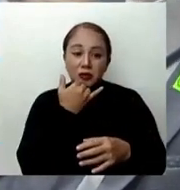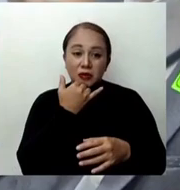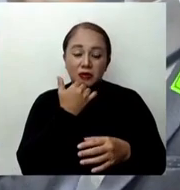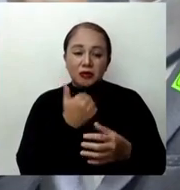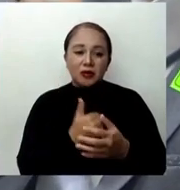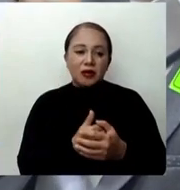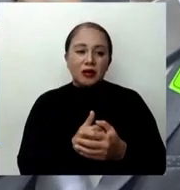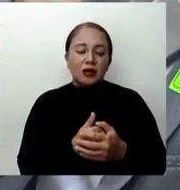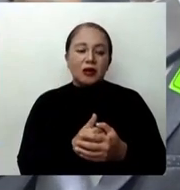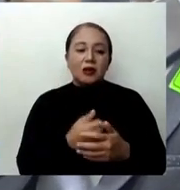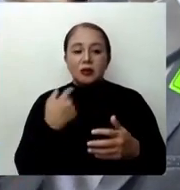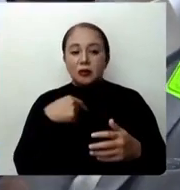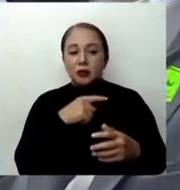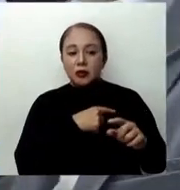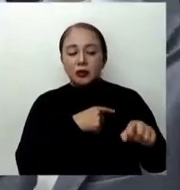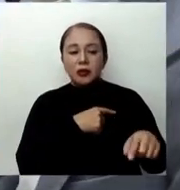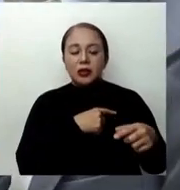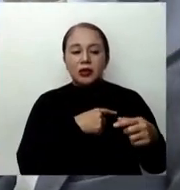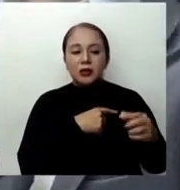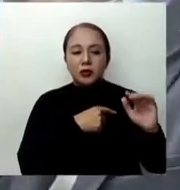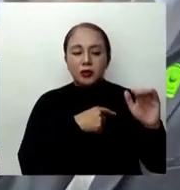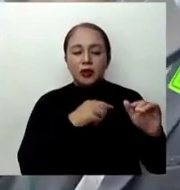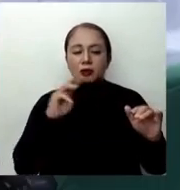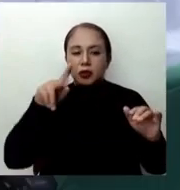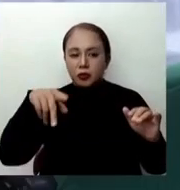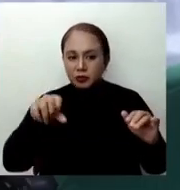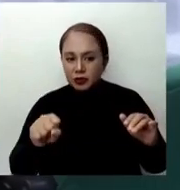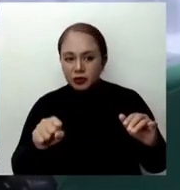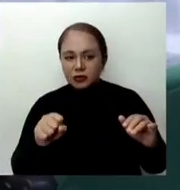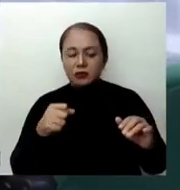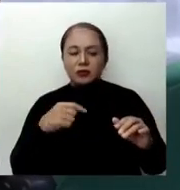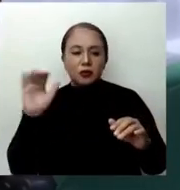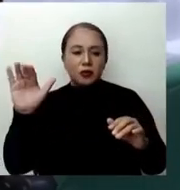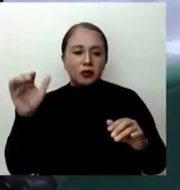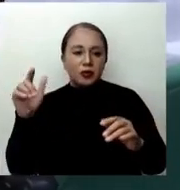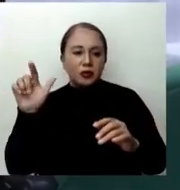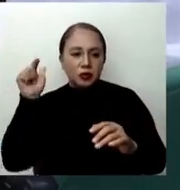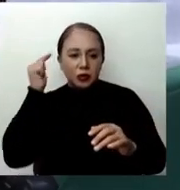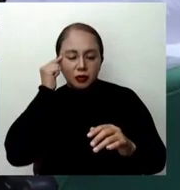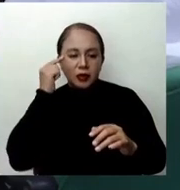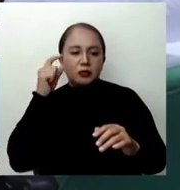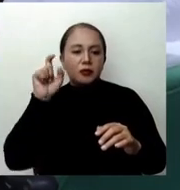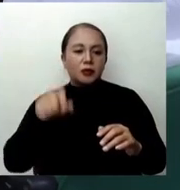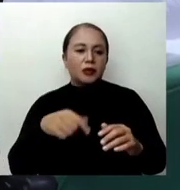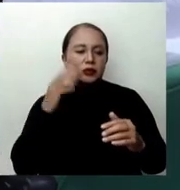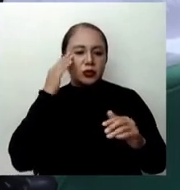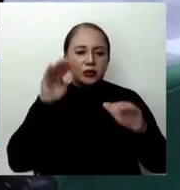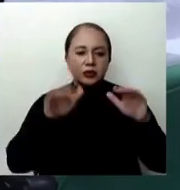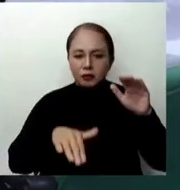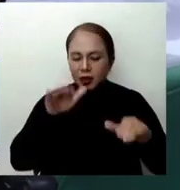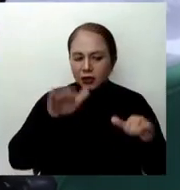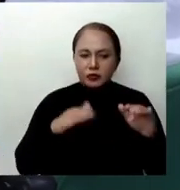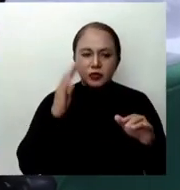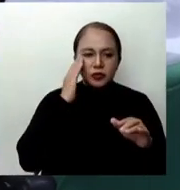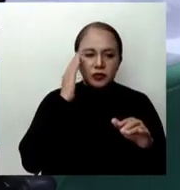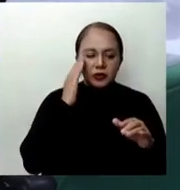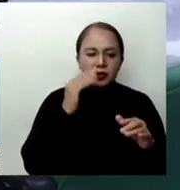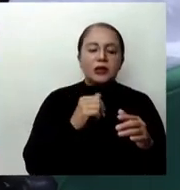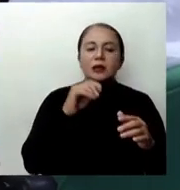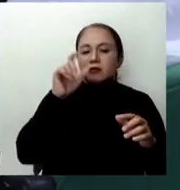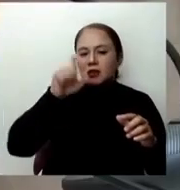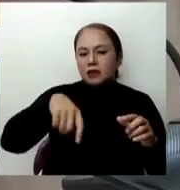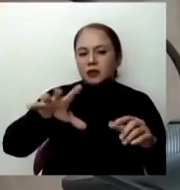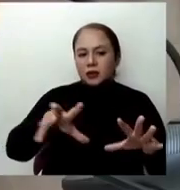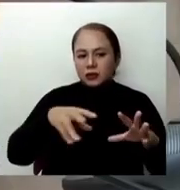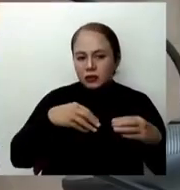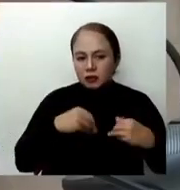either we go for the MUPs, we go for the government, kailan we have to strike a balance, kailan acceptable to